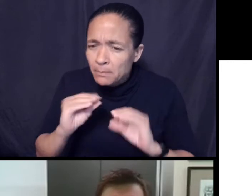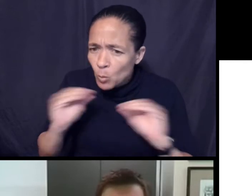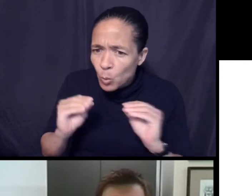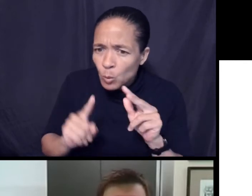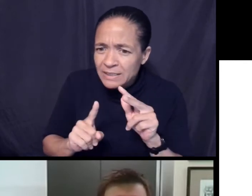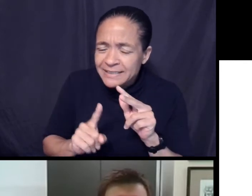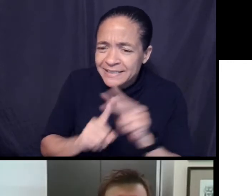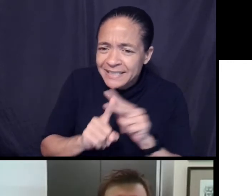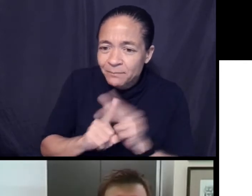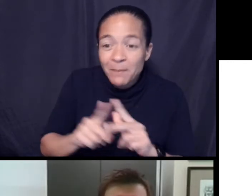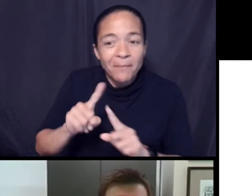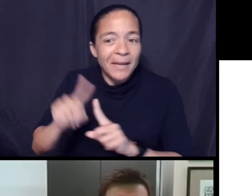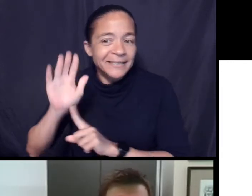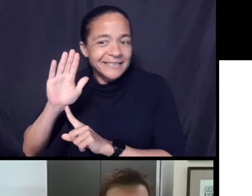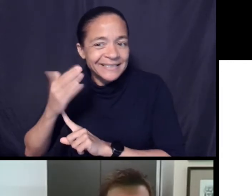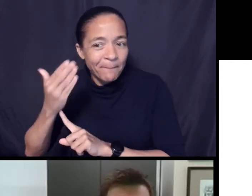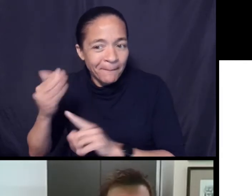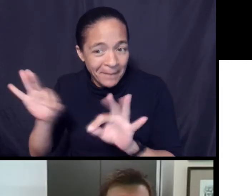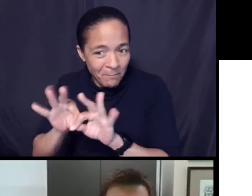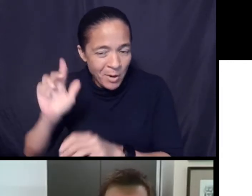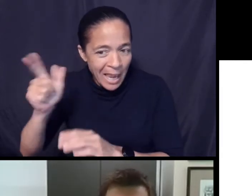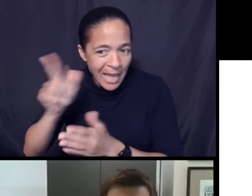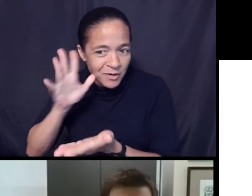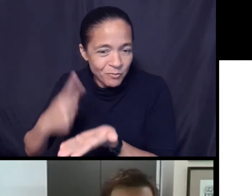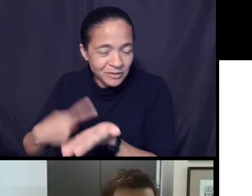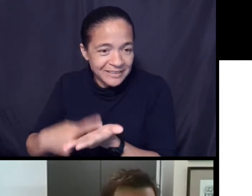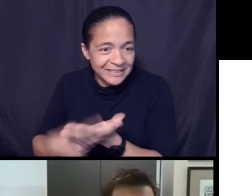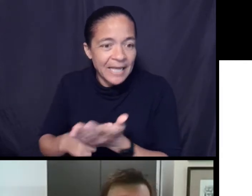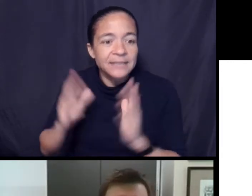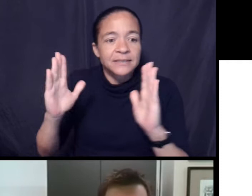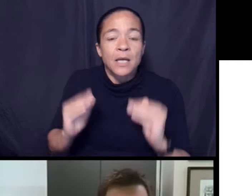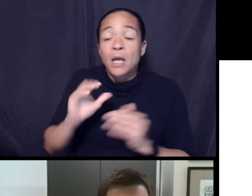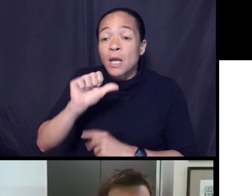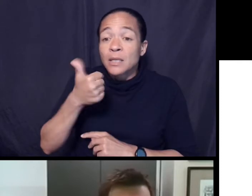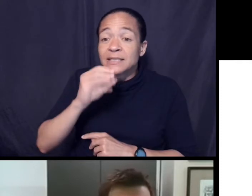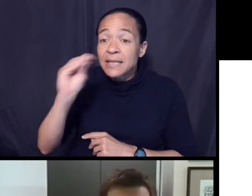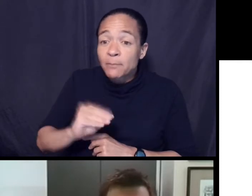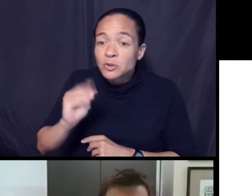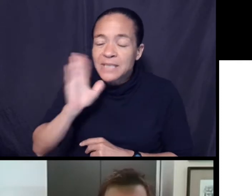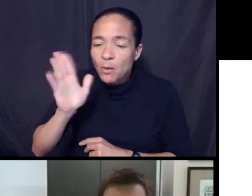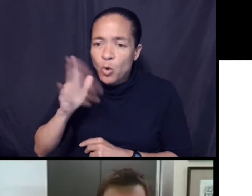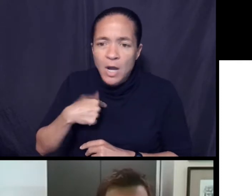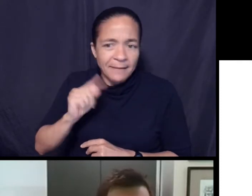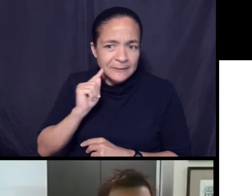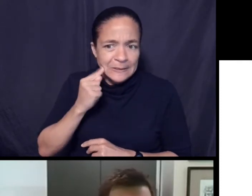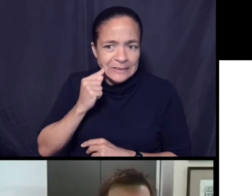But 10% of children with congenital CMV will have severe symptoms, including rash, yellowing of the